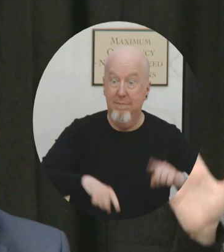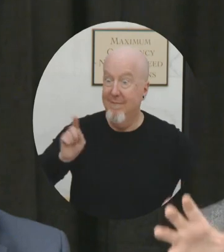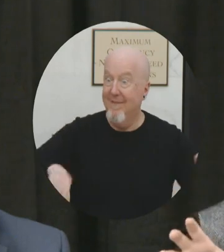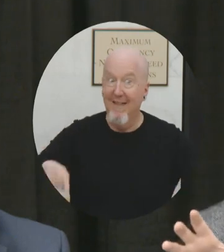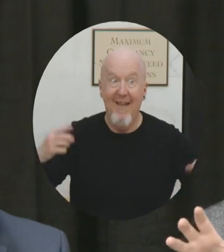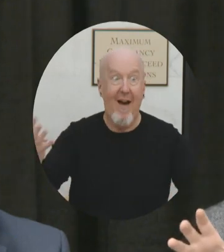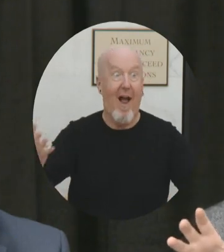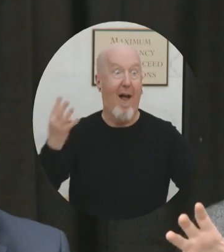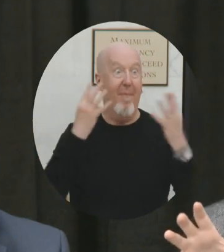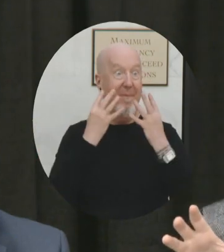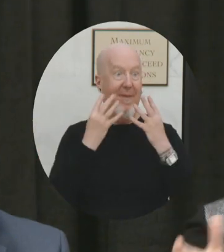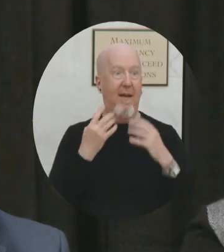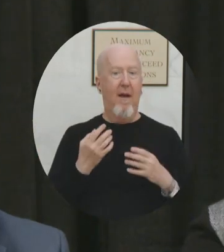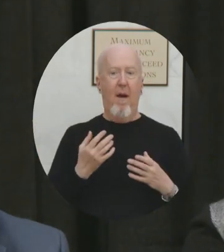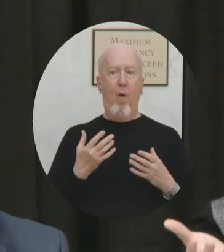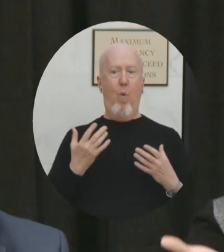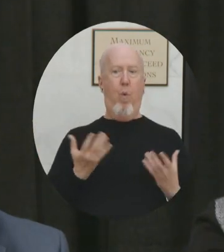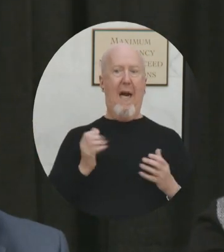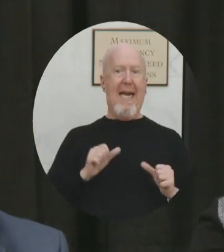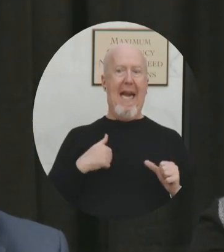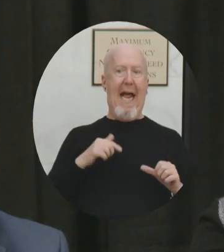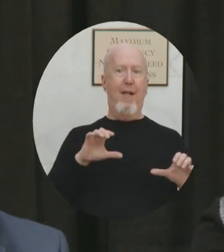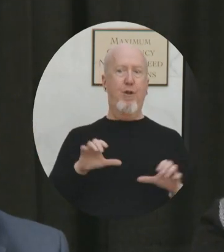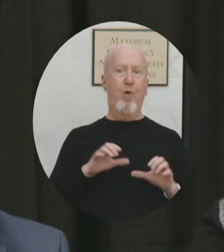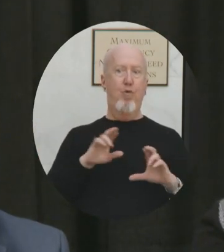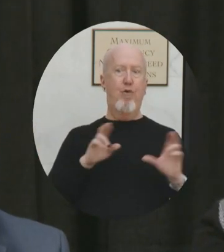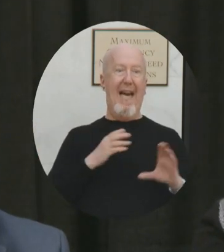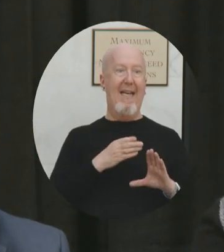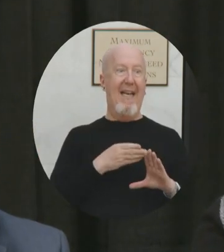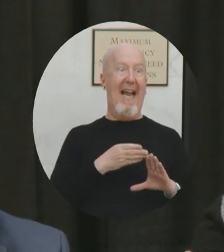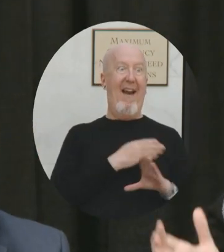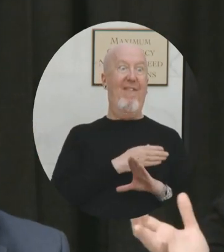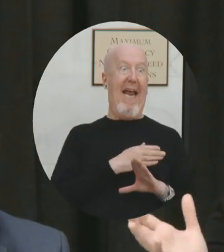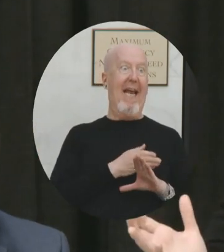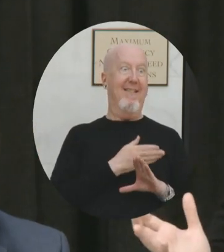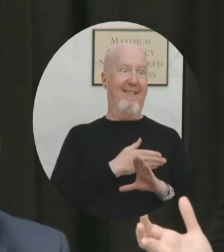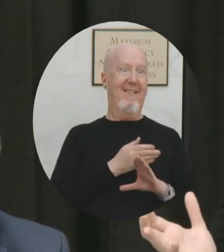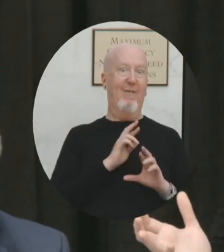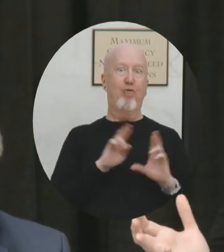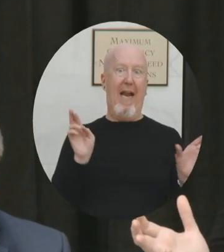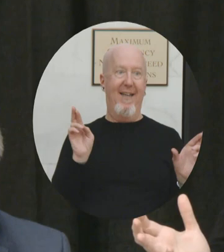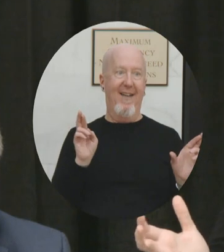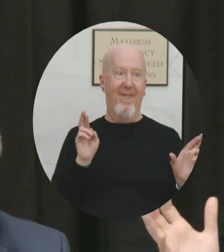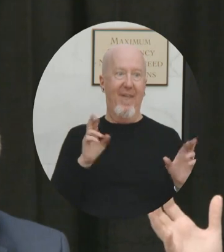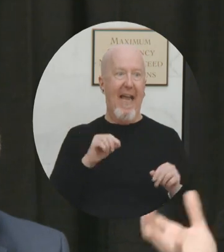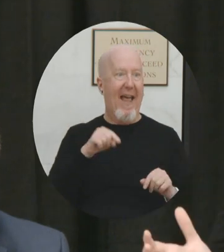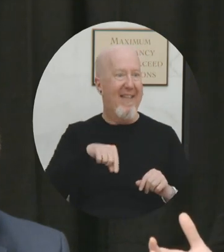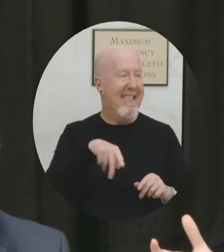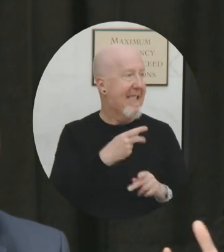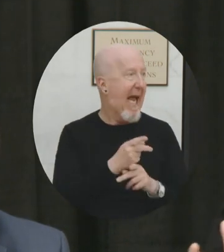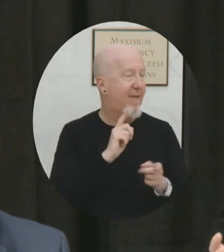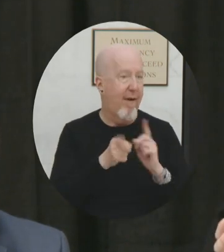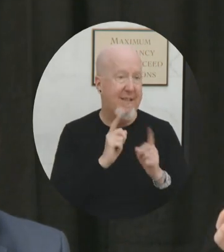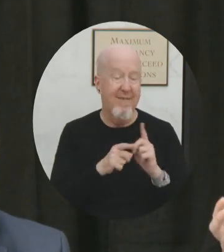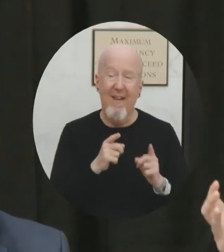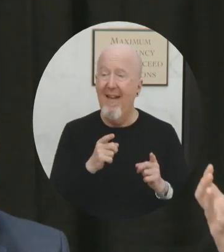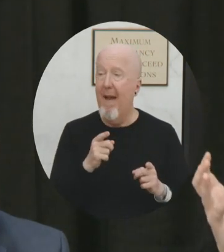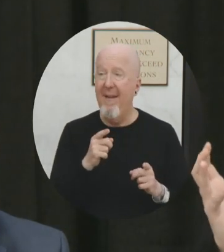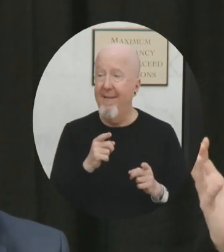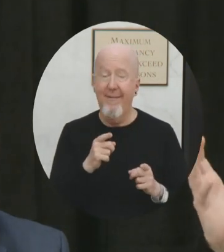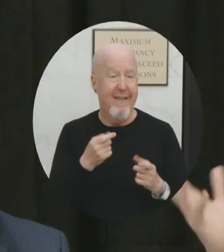do in advance? And the more we lift up conversations like this, it's not going to change the fact that in an emergency we have